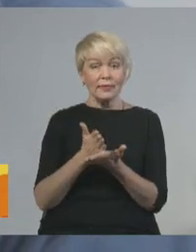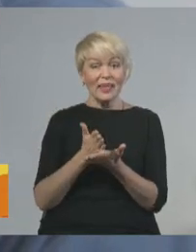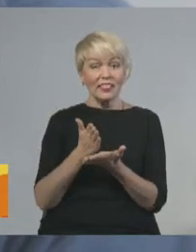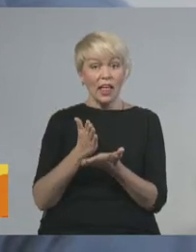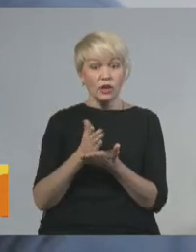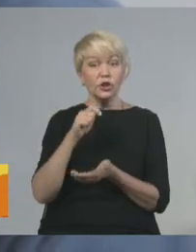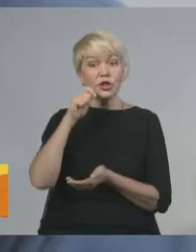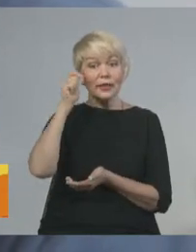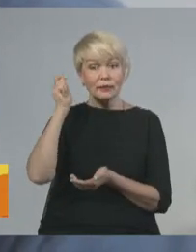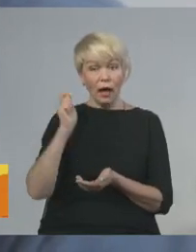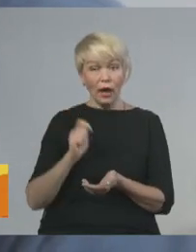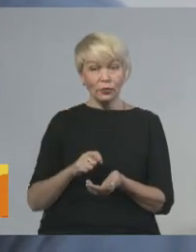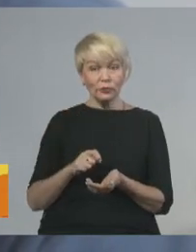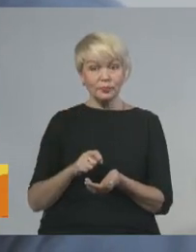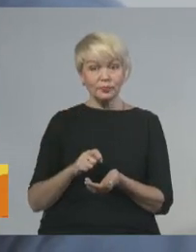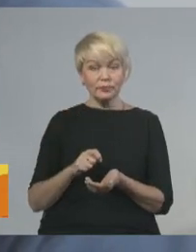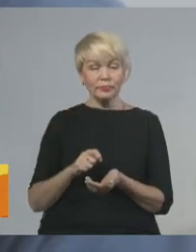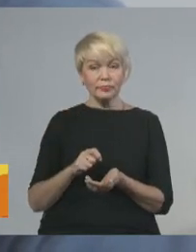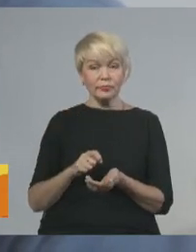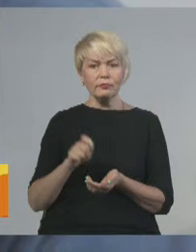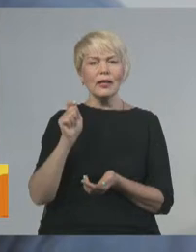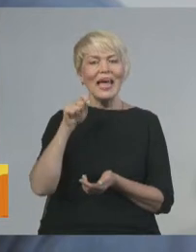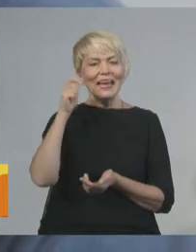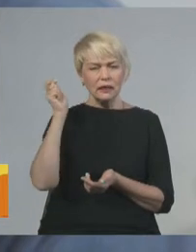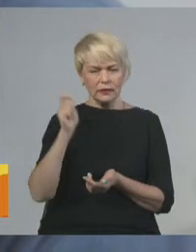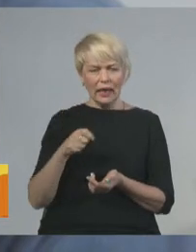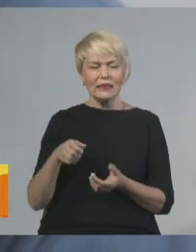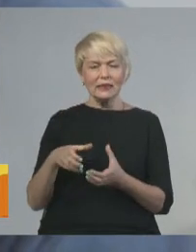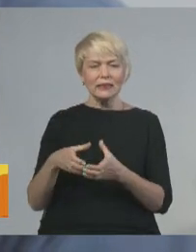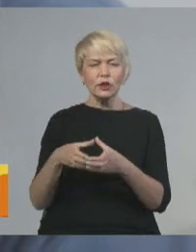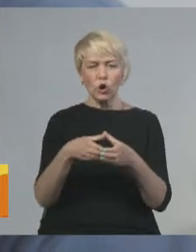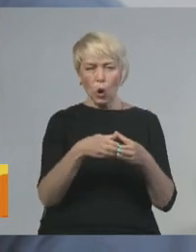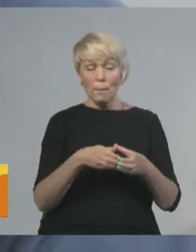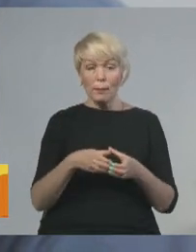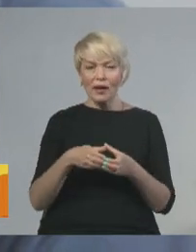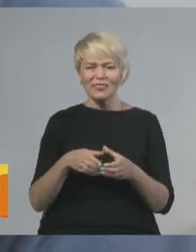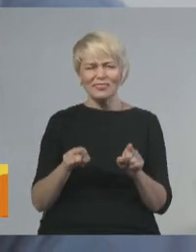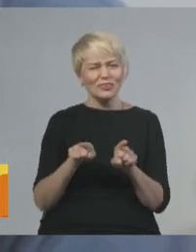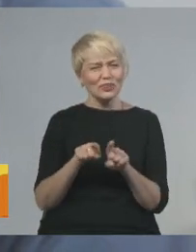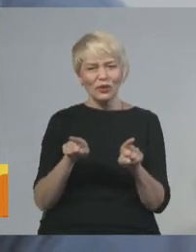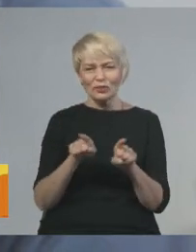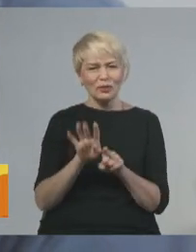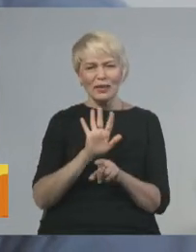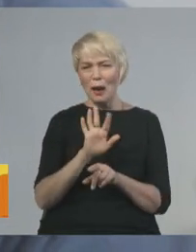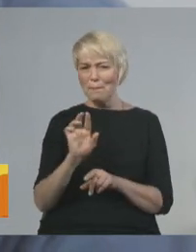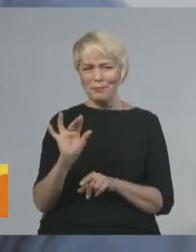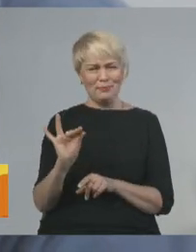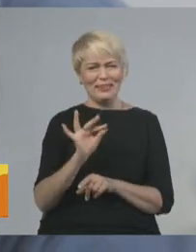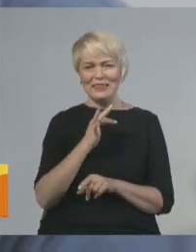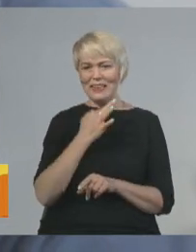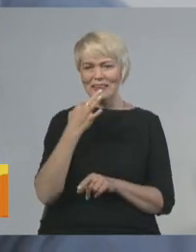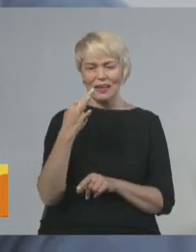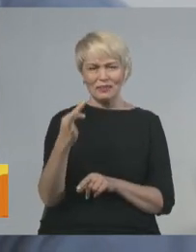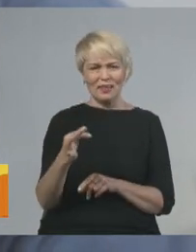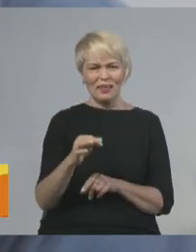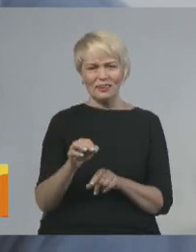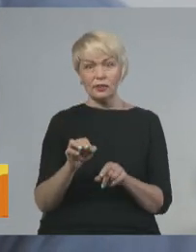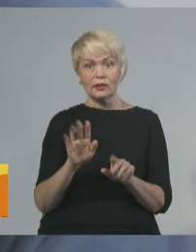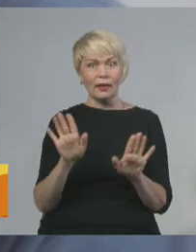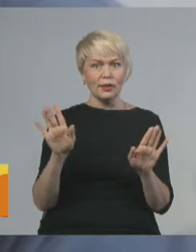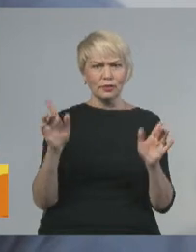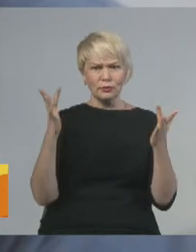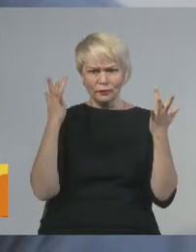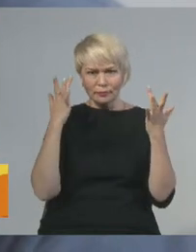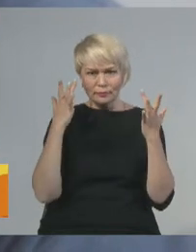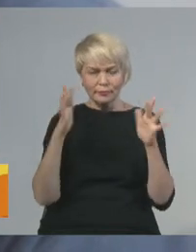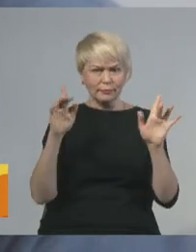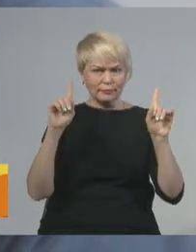society so there was but i wouldn't say that there was anything special uh especially